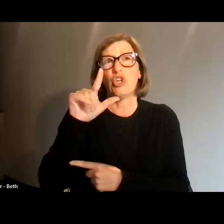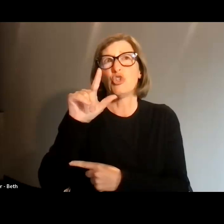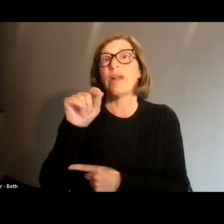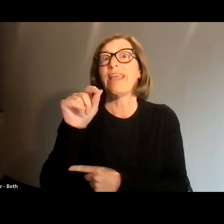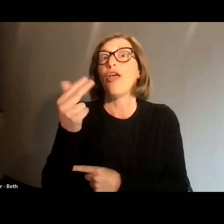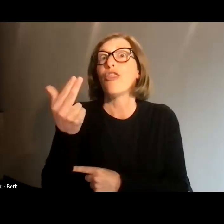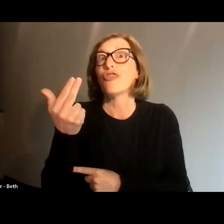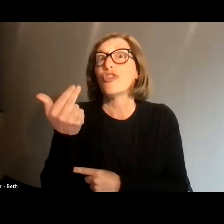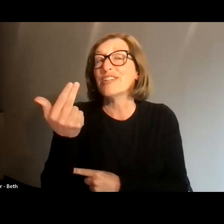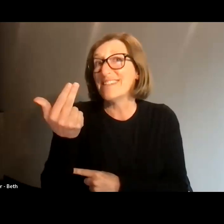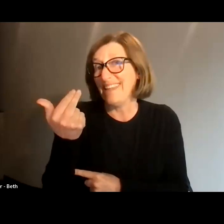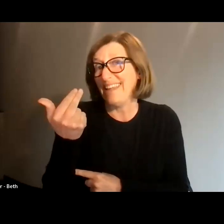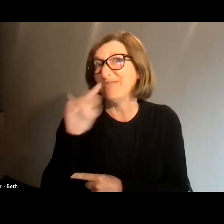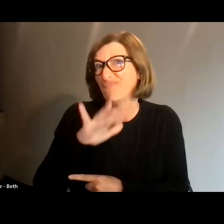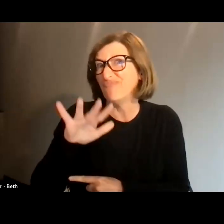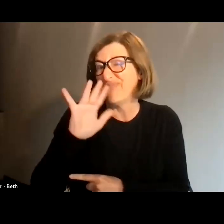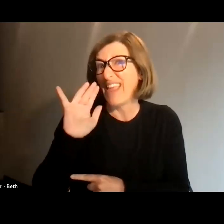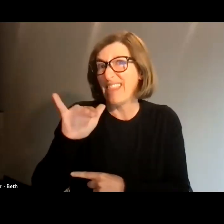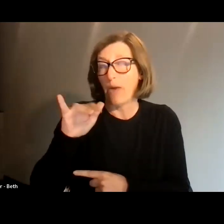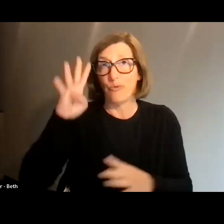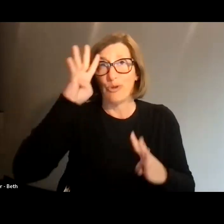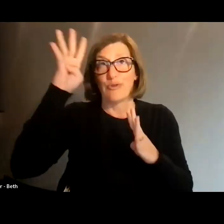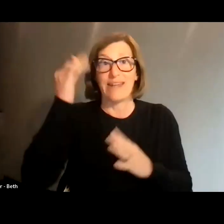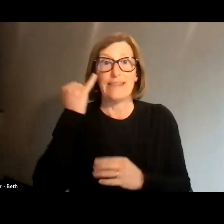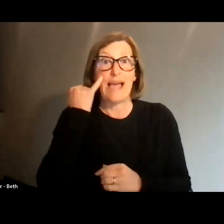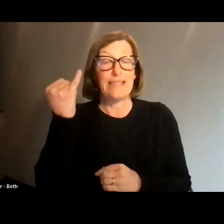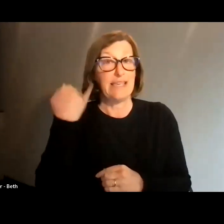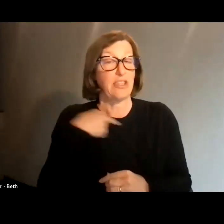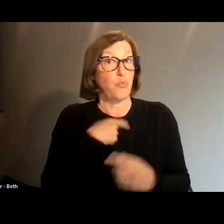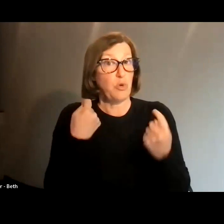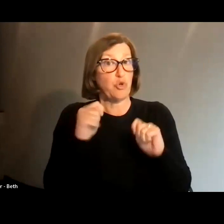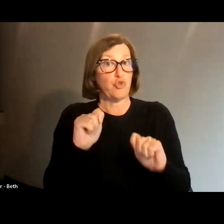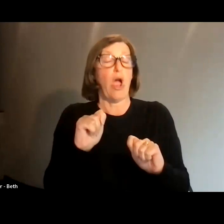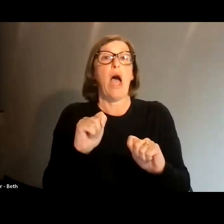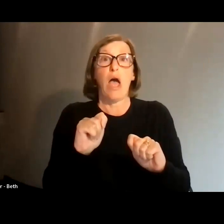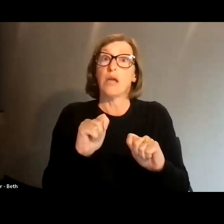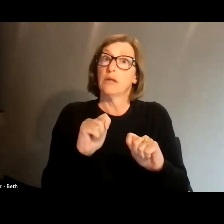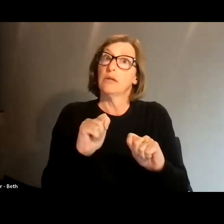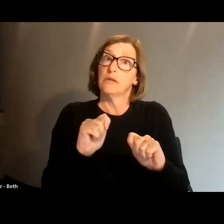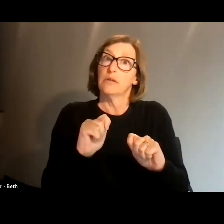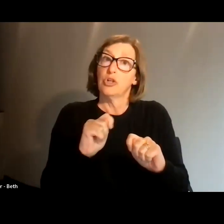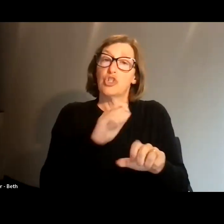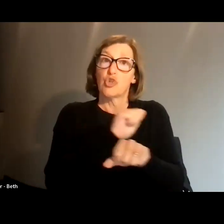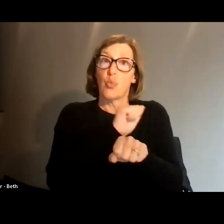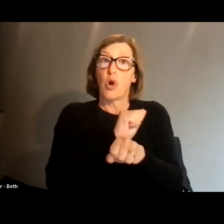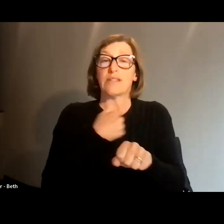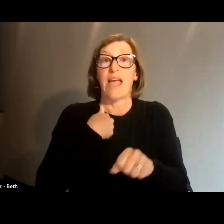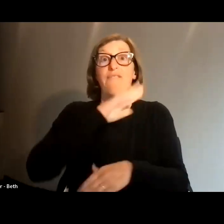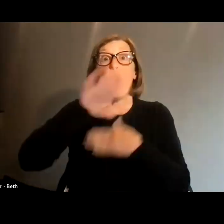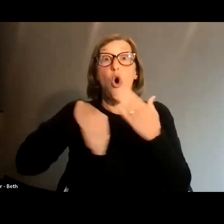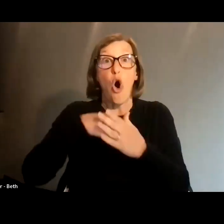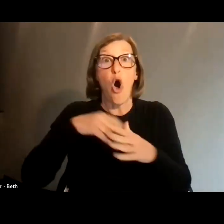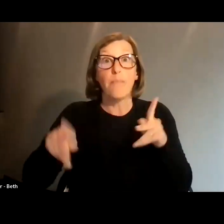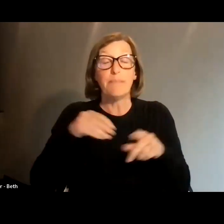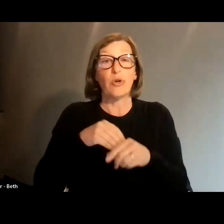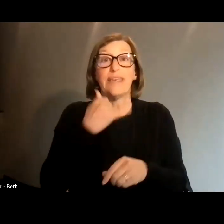2013 probably, when we came up with the idea that we would try to work to have all of the people in Israel